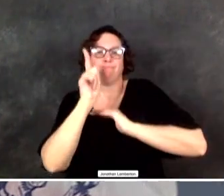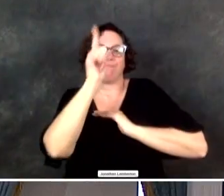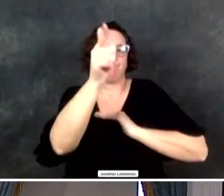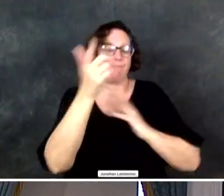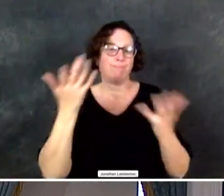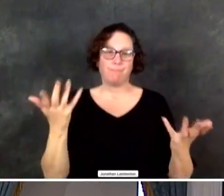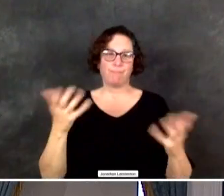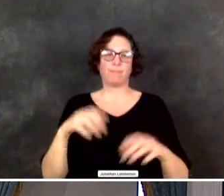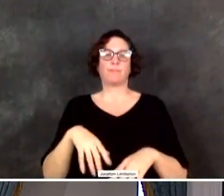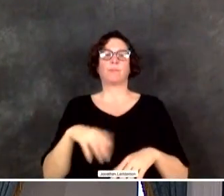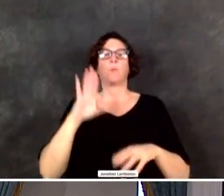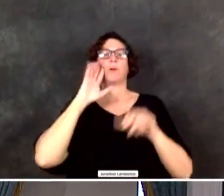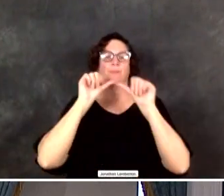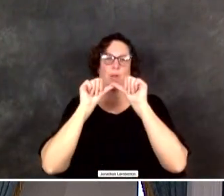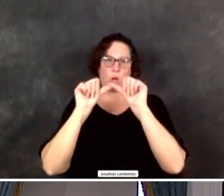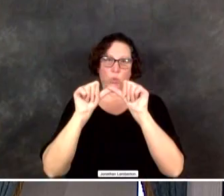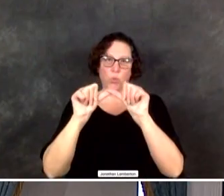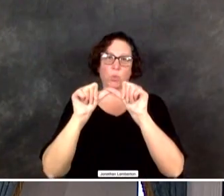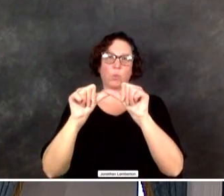Next, we have Sally from Politico.